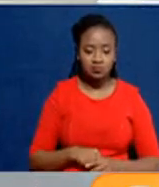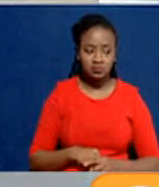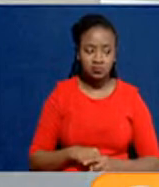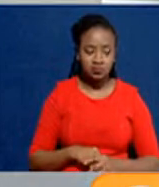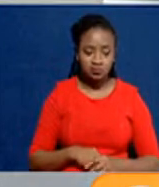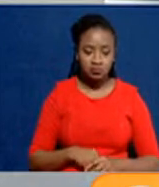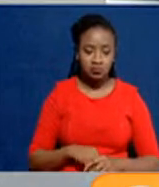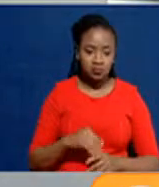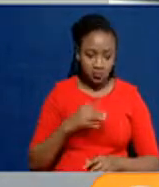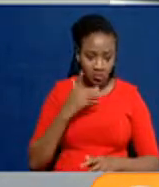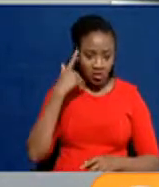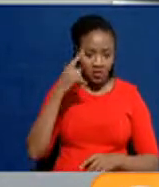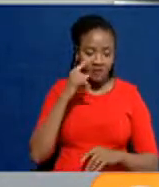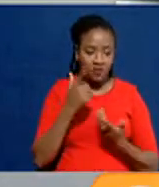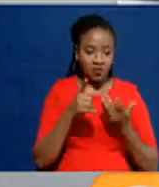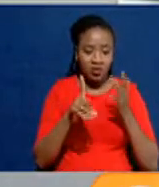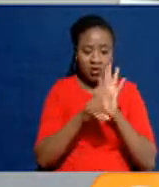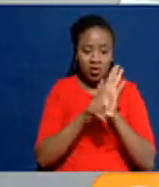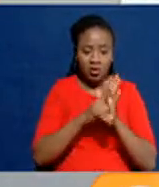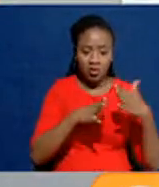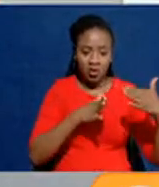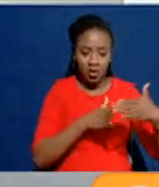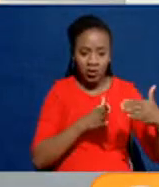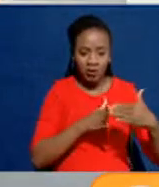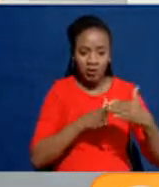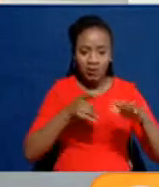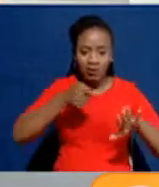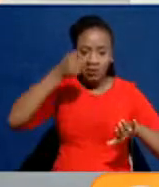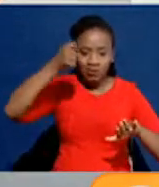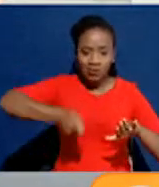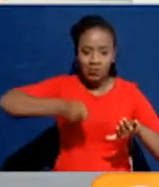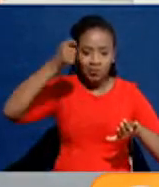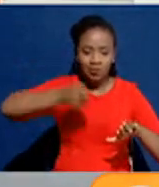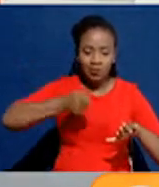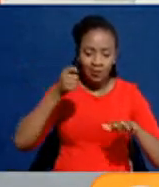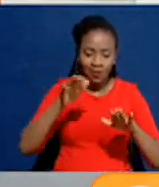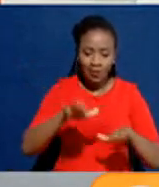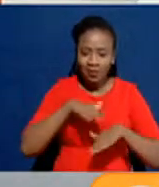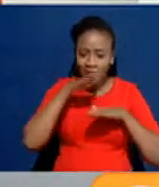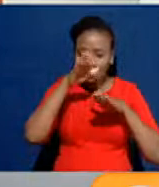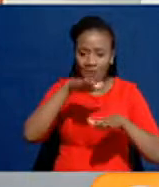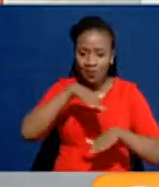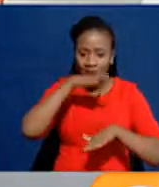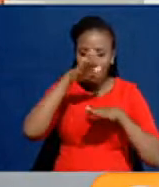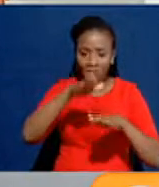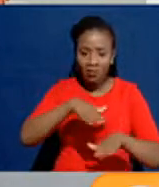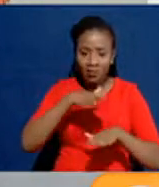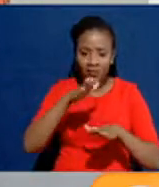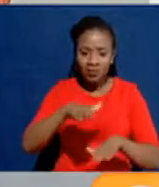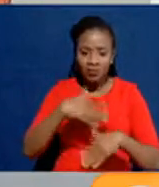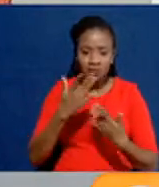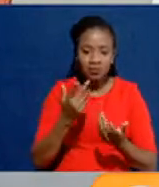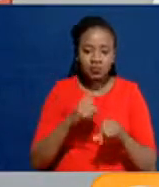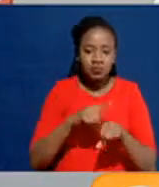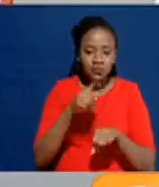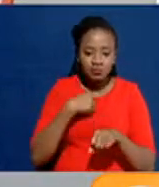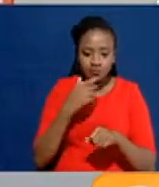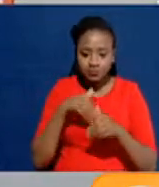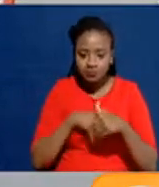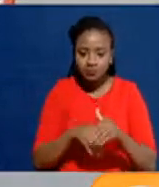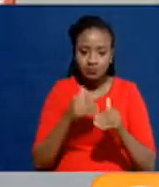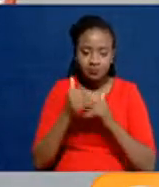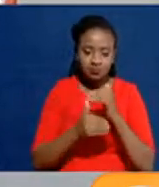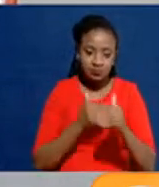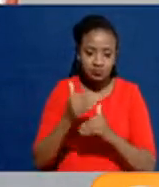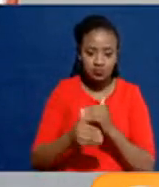concerned. From the legal point of view, the judges were careful enough to be very procedural